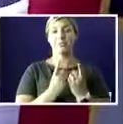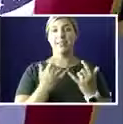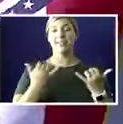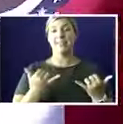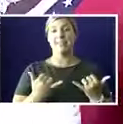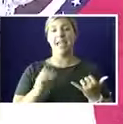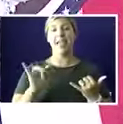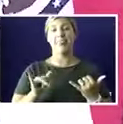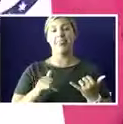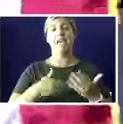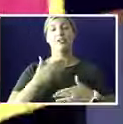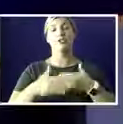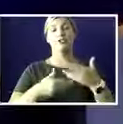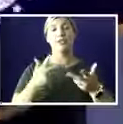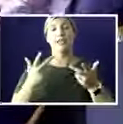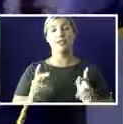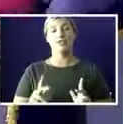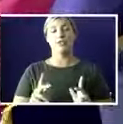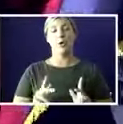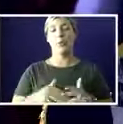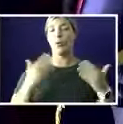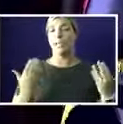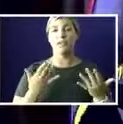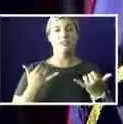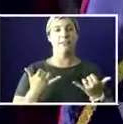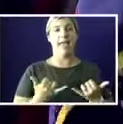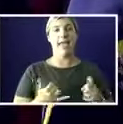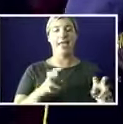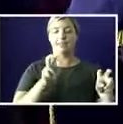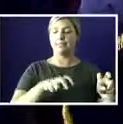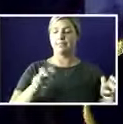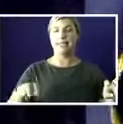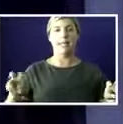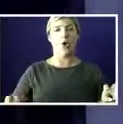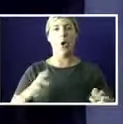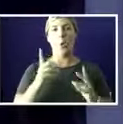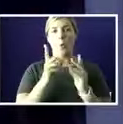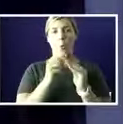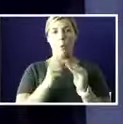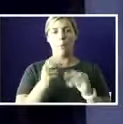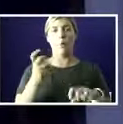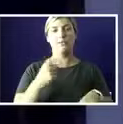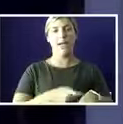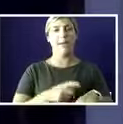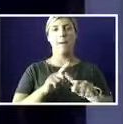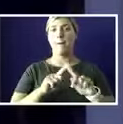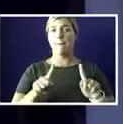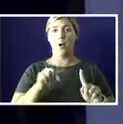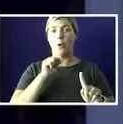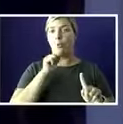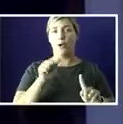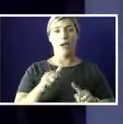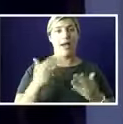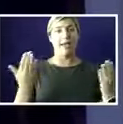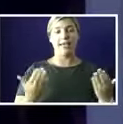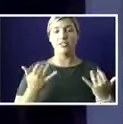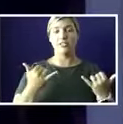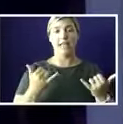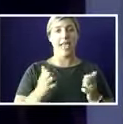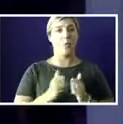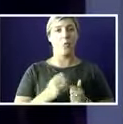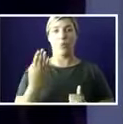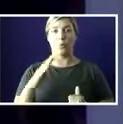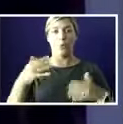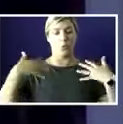as we sit side by side one last time. However, we are not gathering here in royal blue robes simply